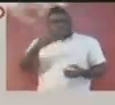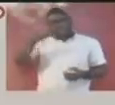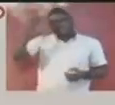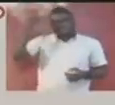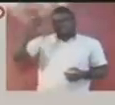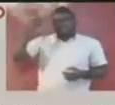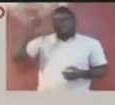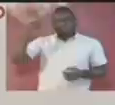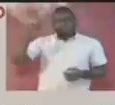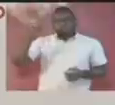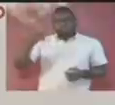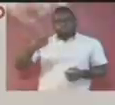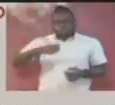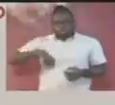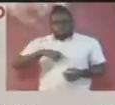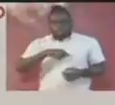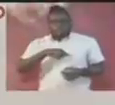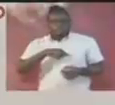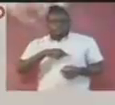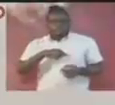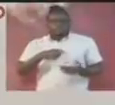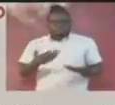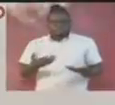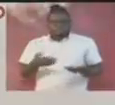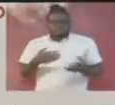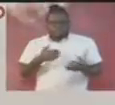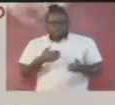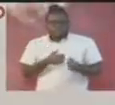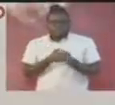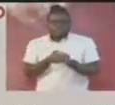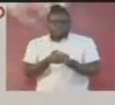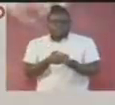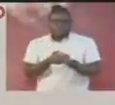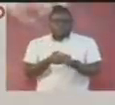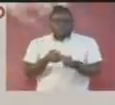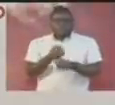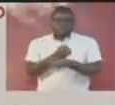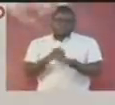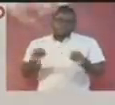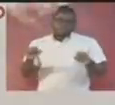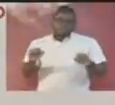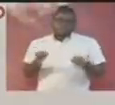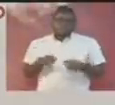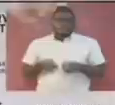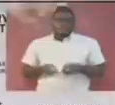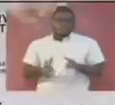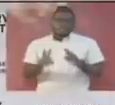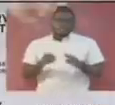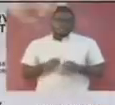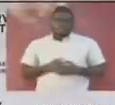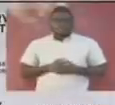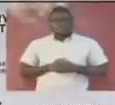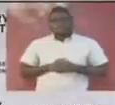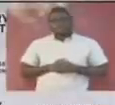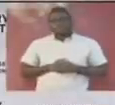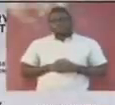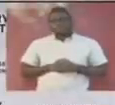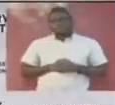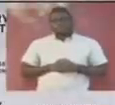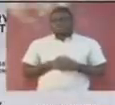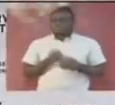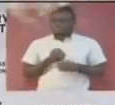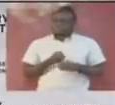to assist in keeping ourselves safe. But be careful, but not fearful. Thank you very much, Dr. Othello. And I